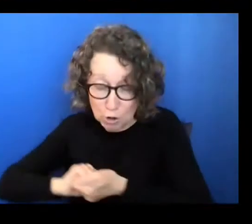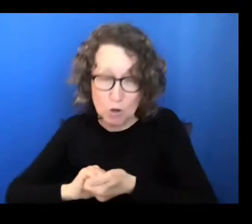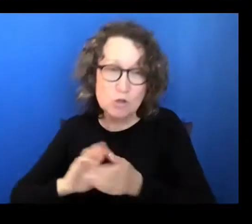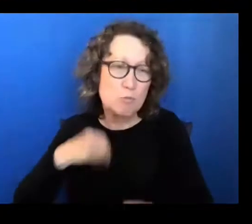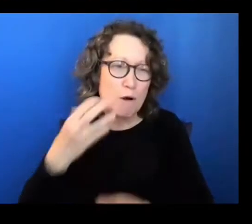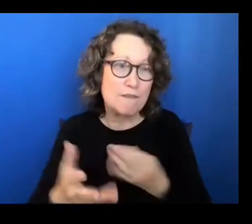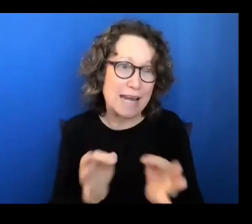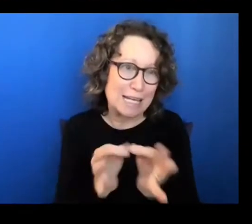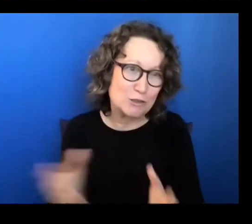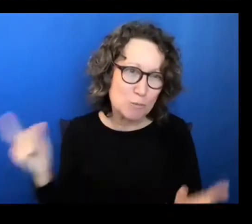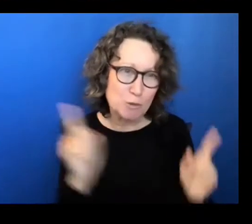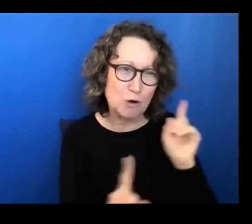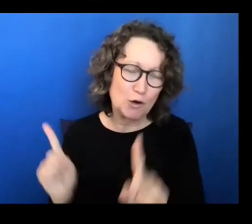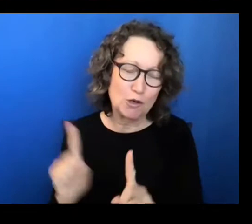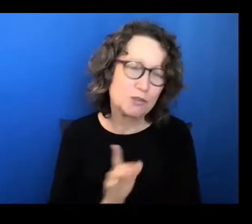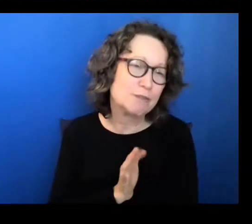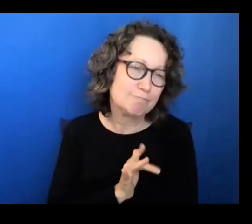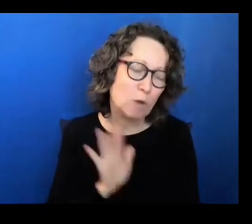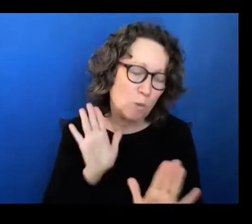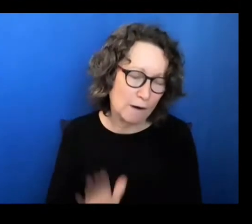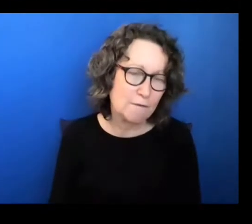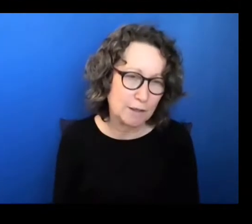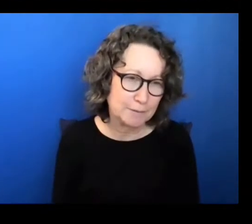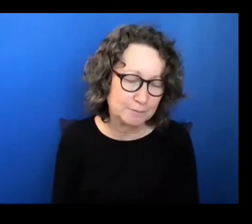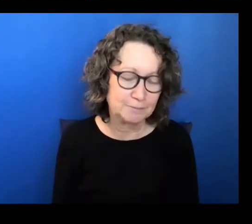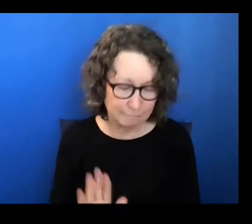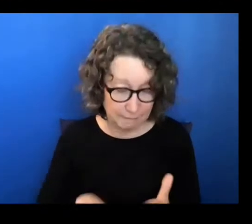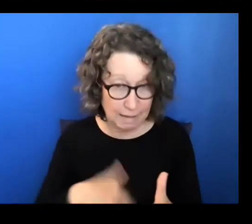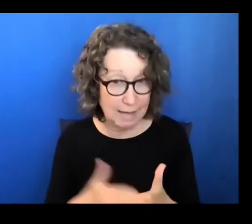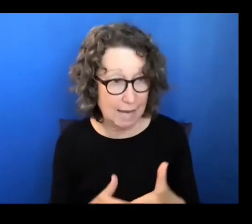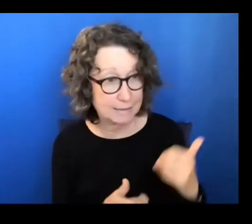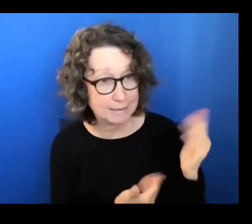providing interpreters. Next.